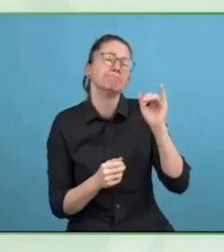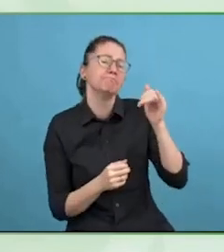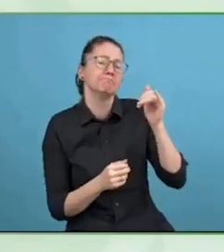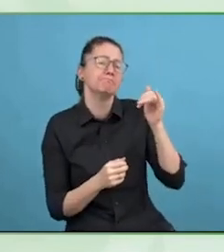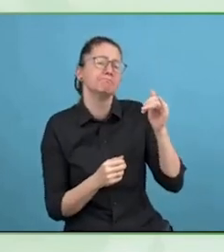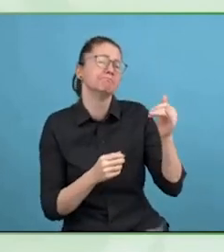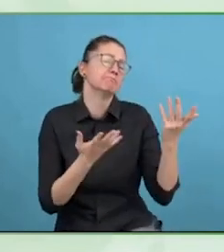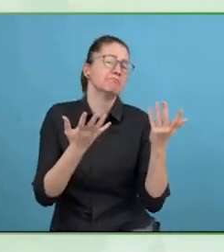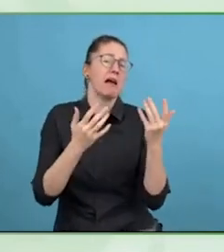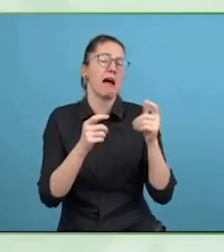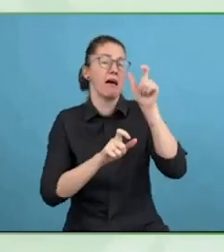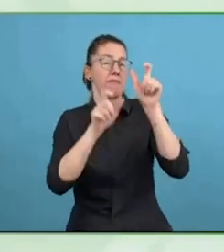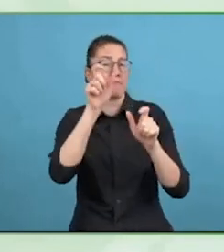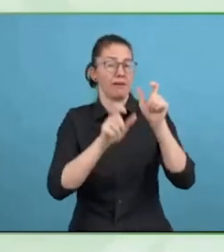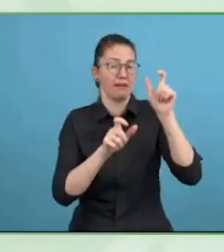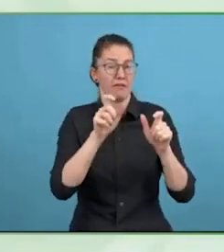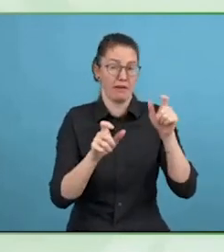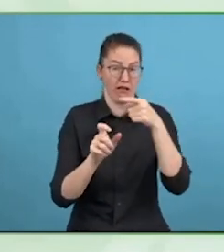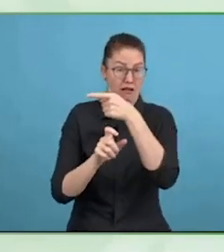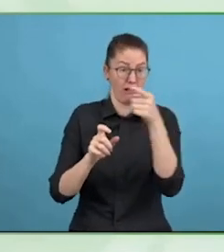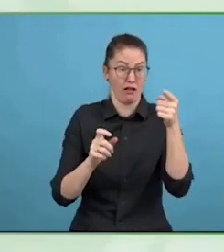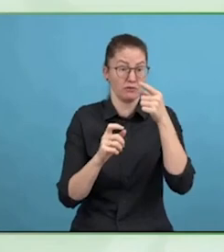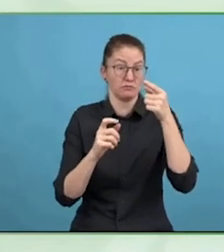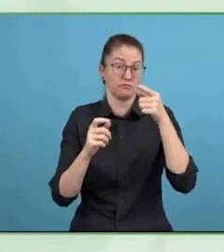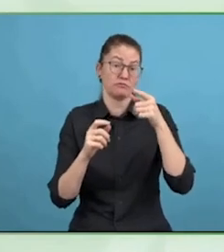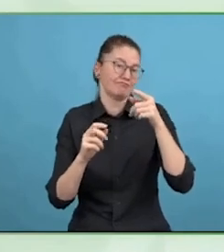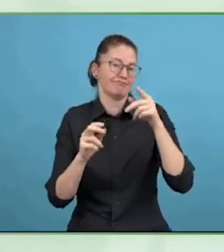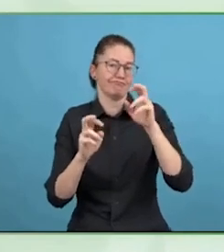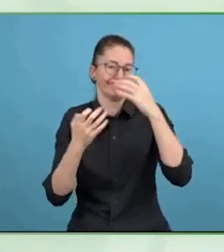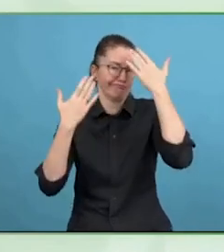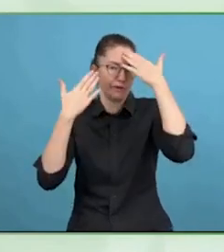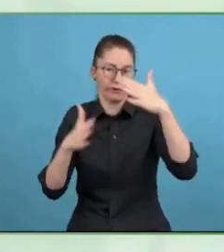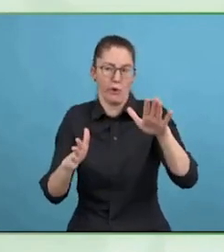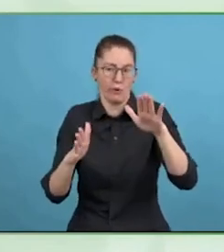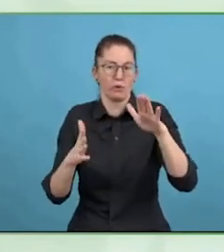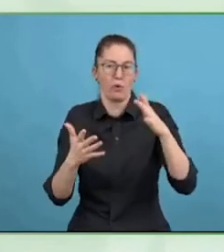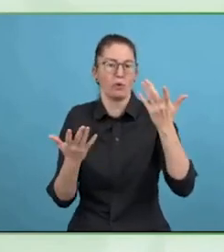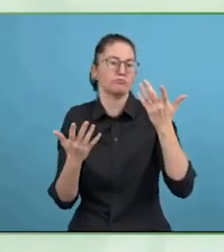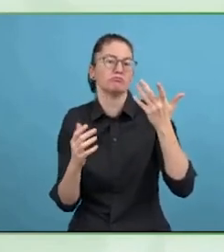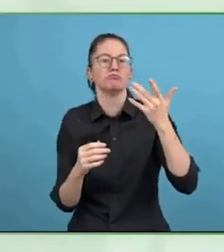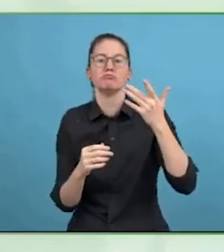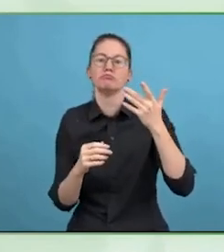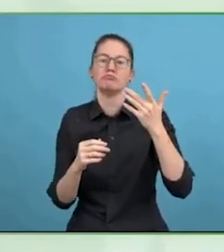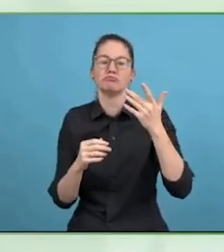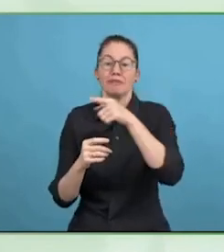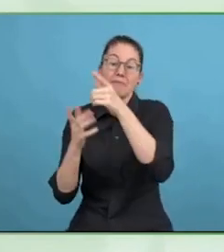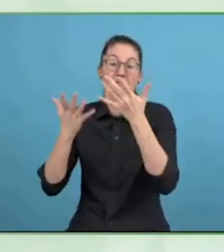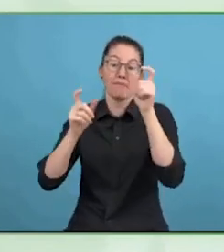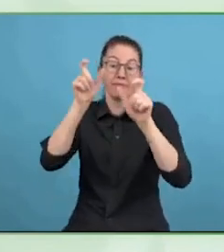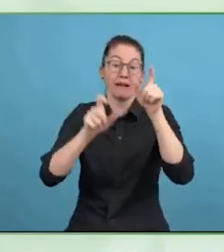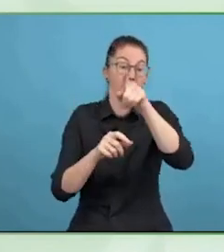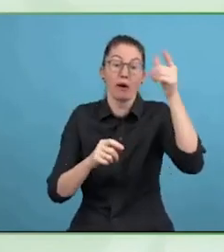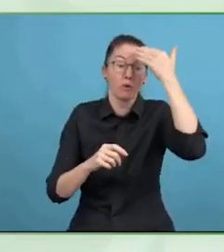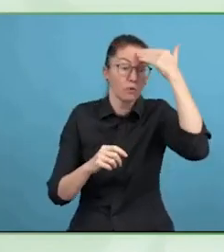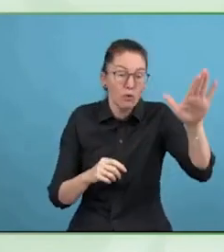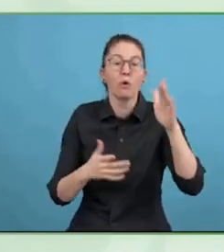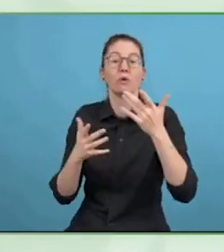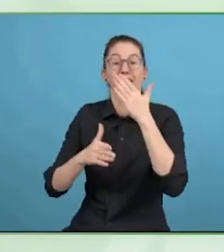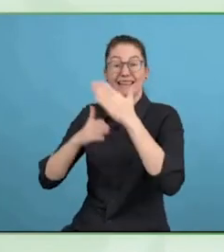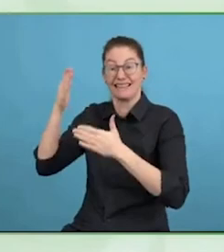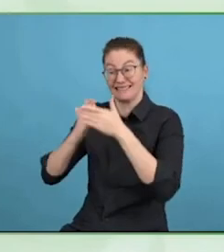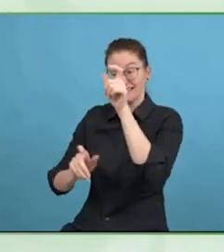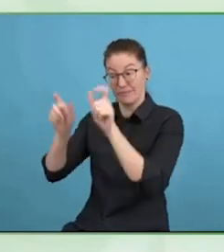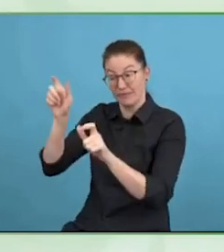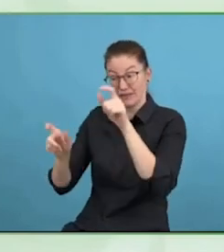be project managers who want to know at which step of my project can I meaningfully include organizations of persons